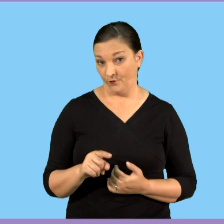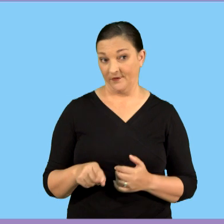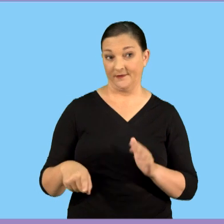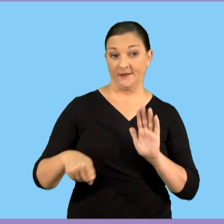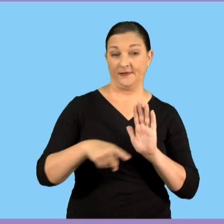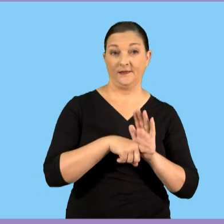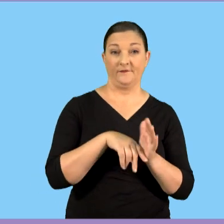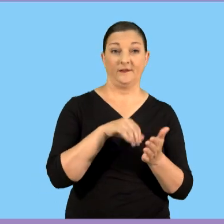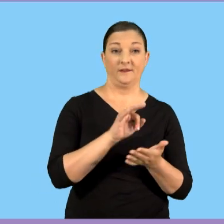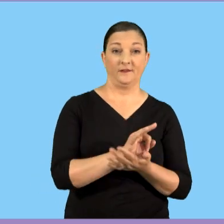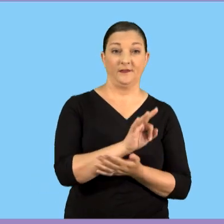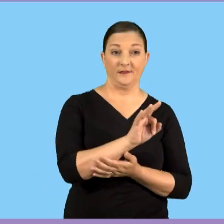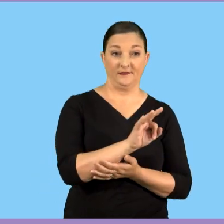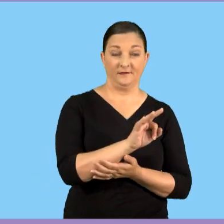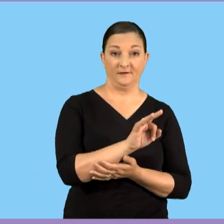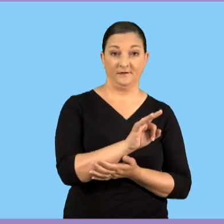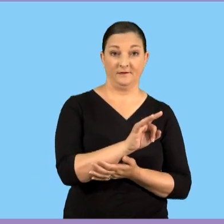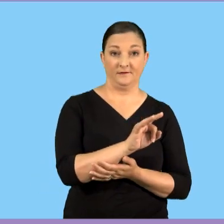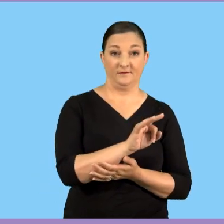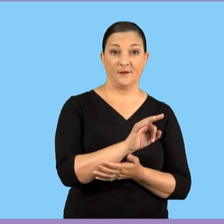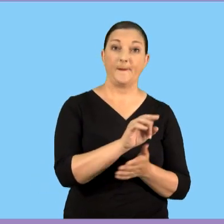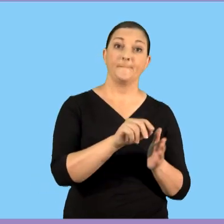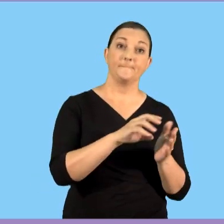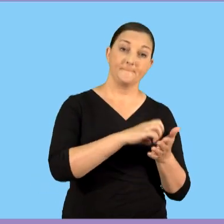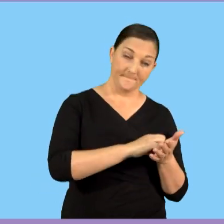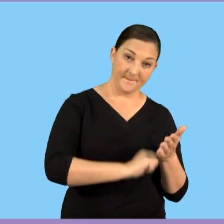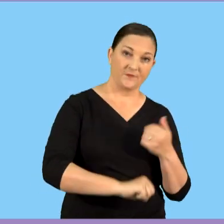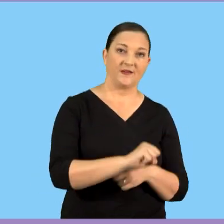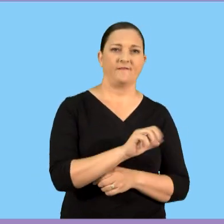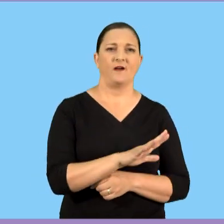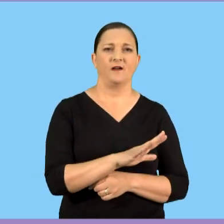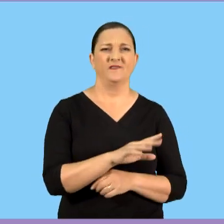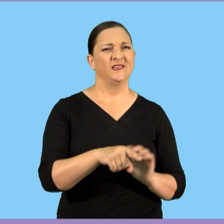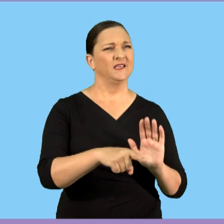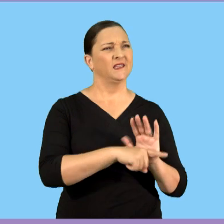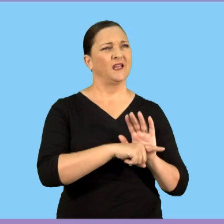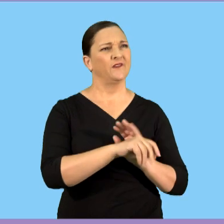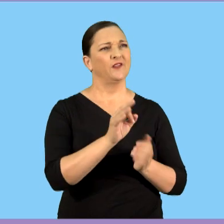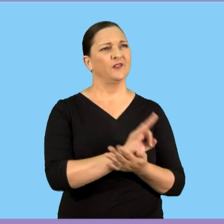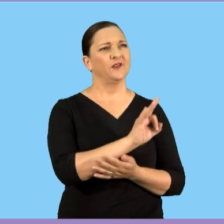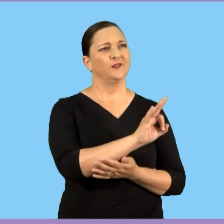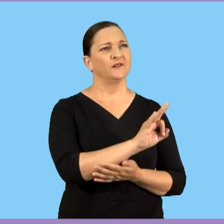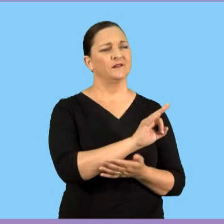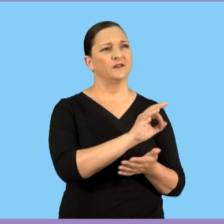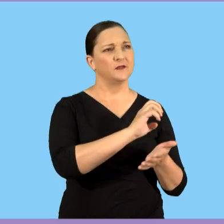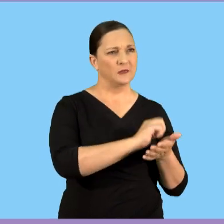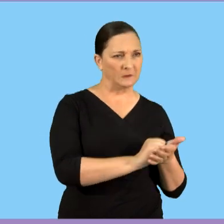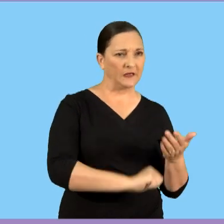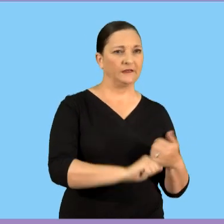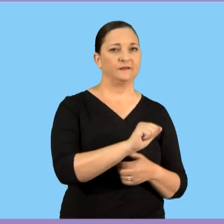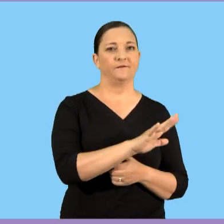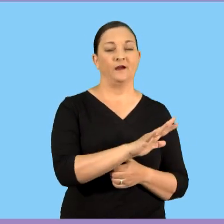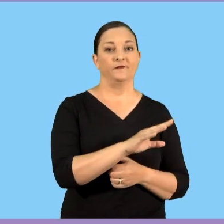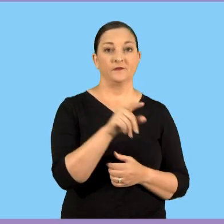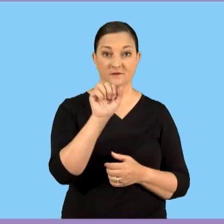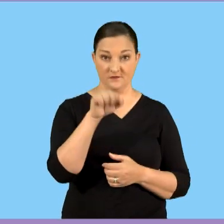Then we have a -13 minus 5. So what is -13 minus 5? While you are